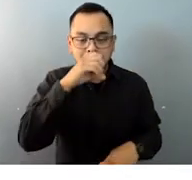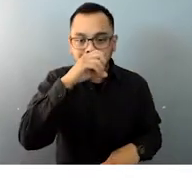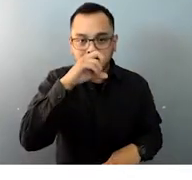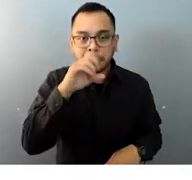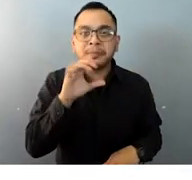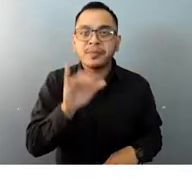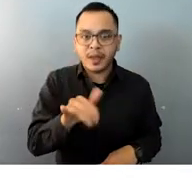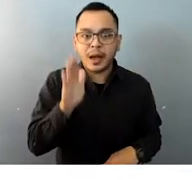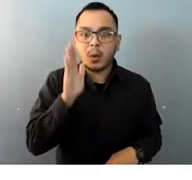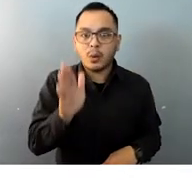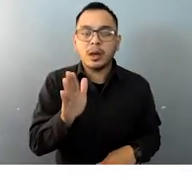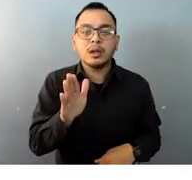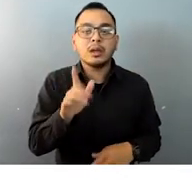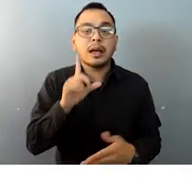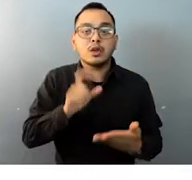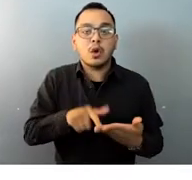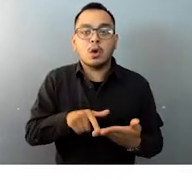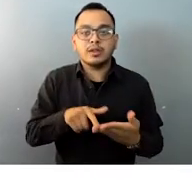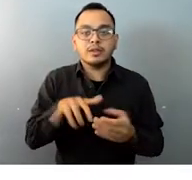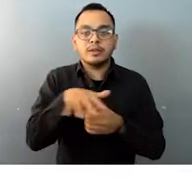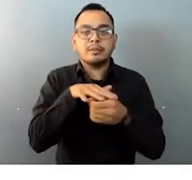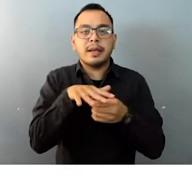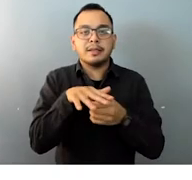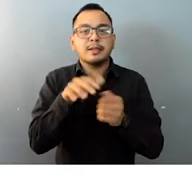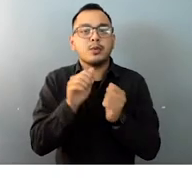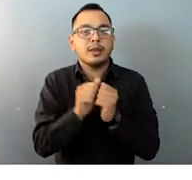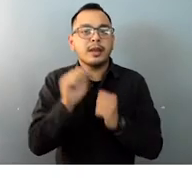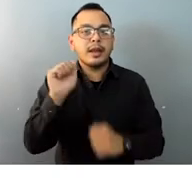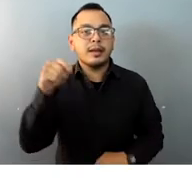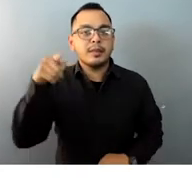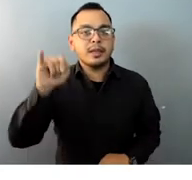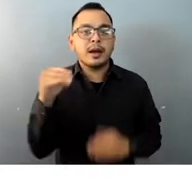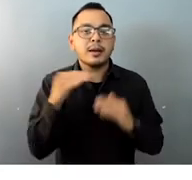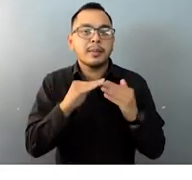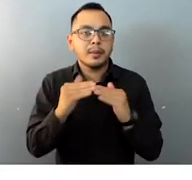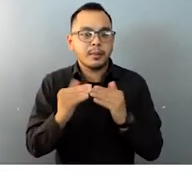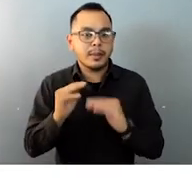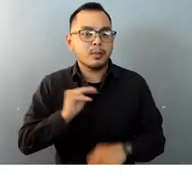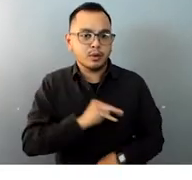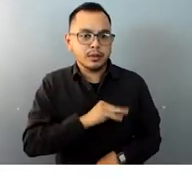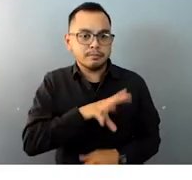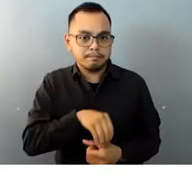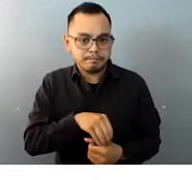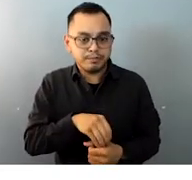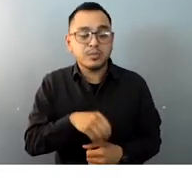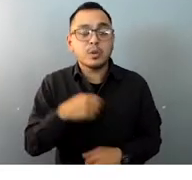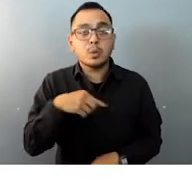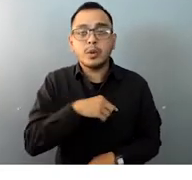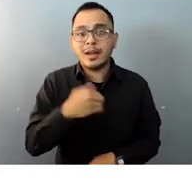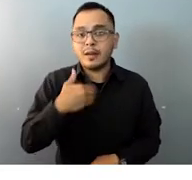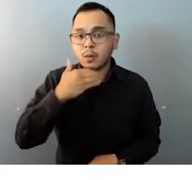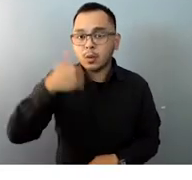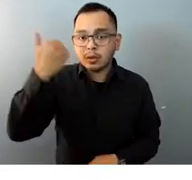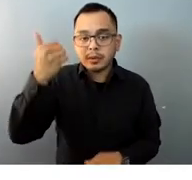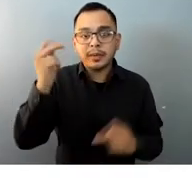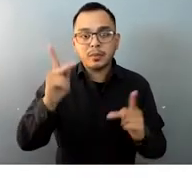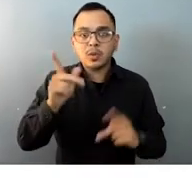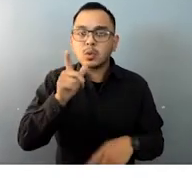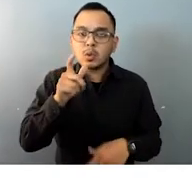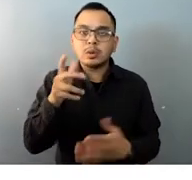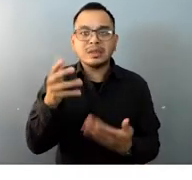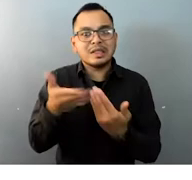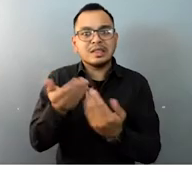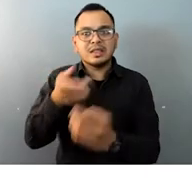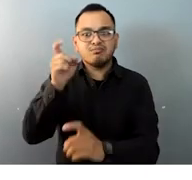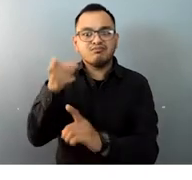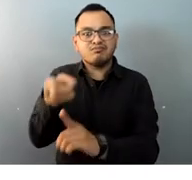it's acknowledging the spaces that AAPI community members live in, the fact that we have elders in our